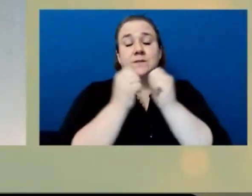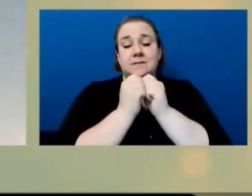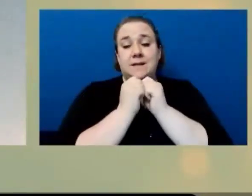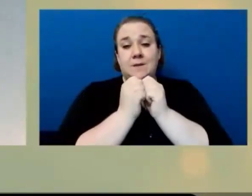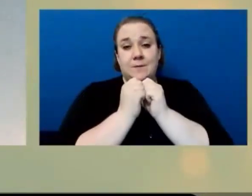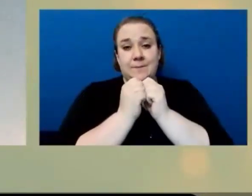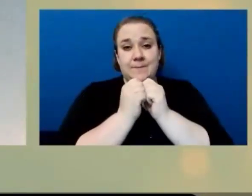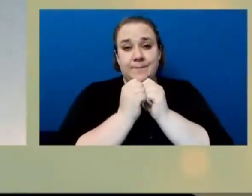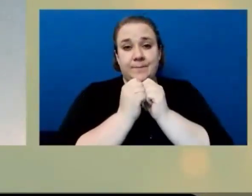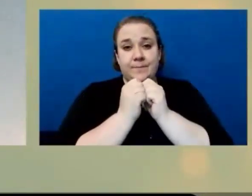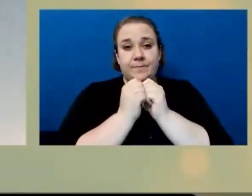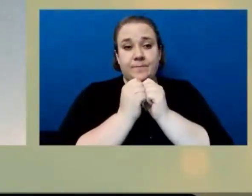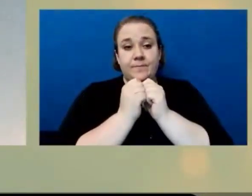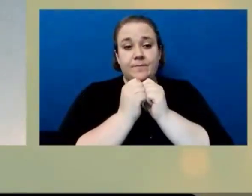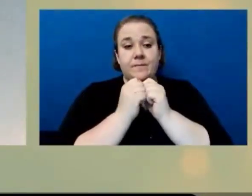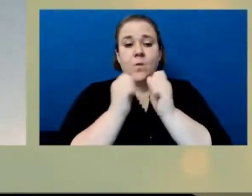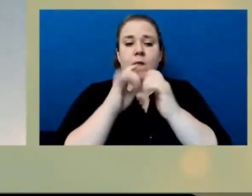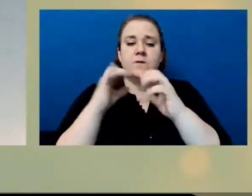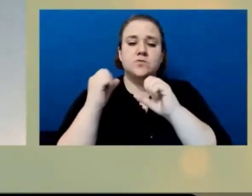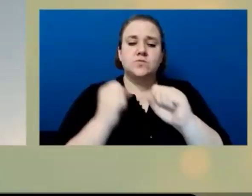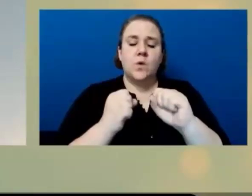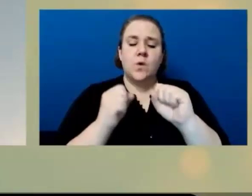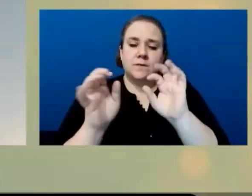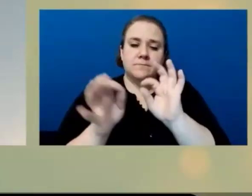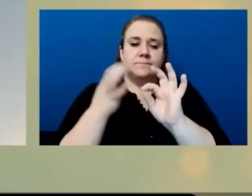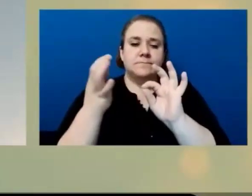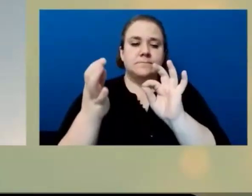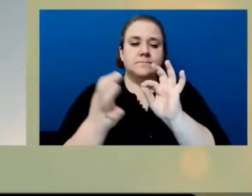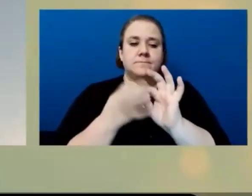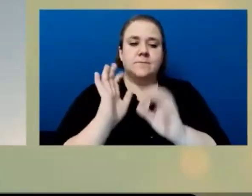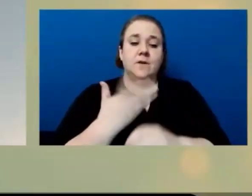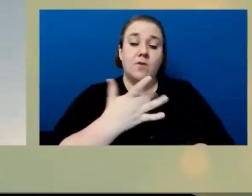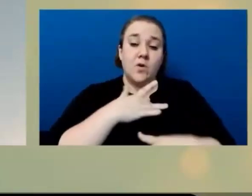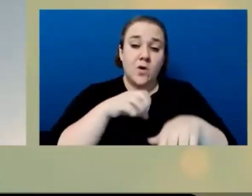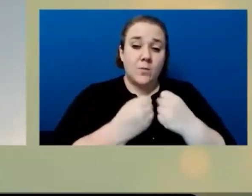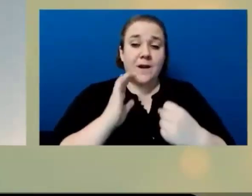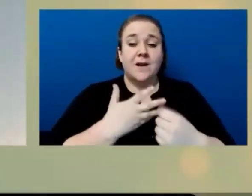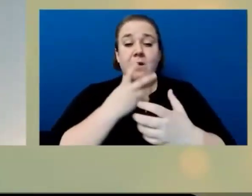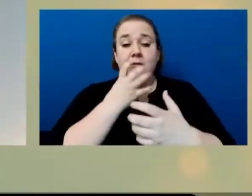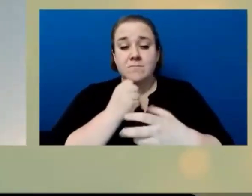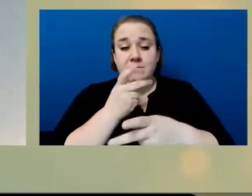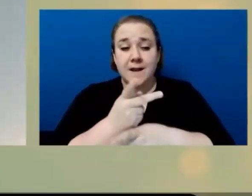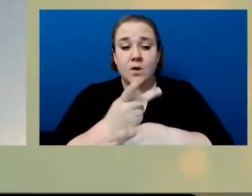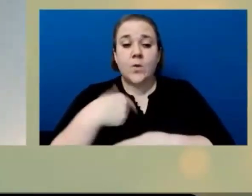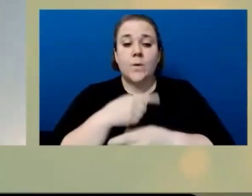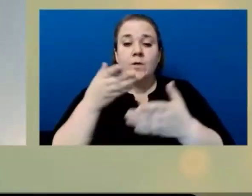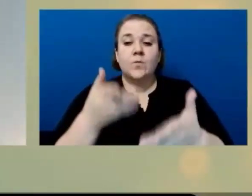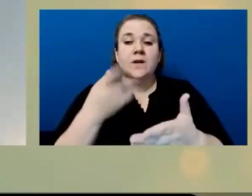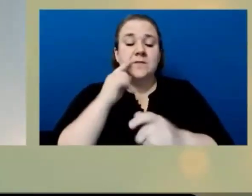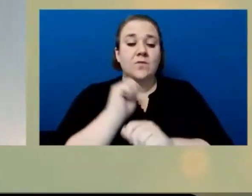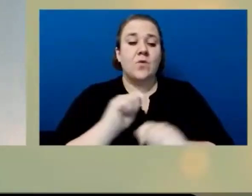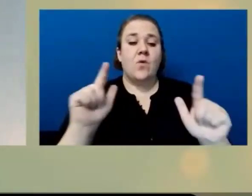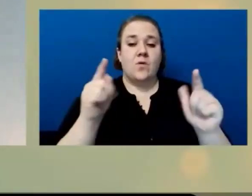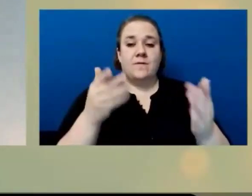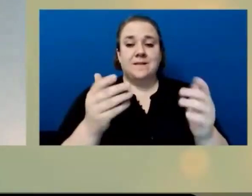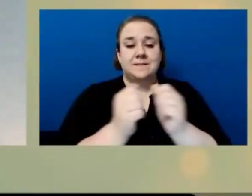lies. In depending on each other and knowing we depend on each other and being unafraid to